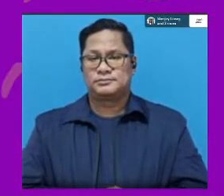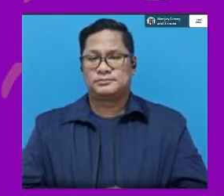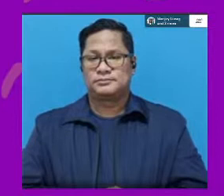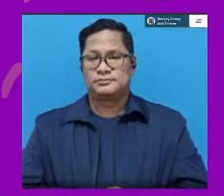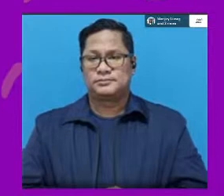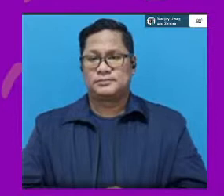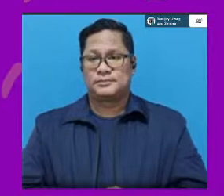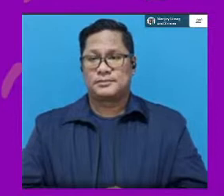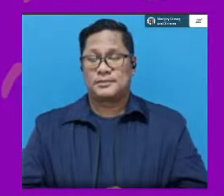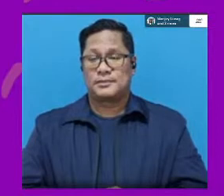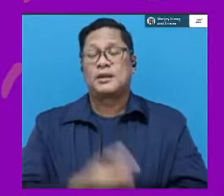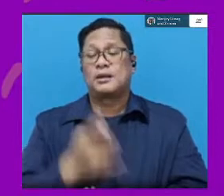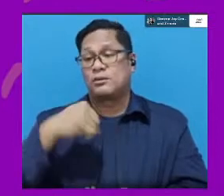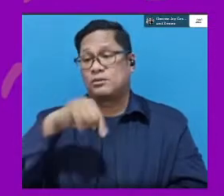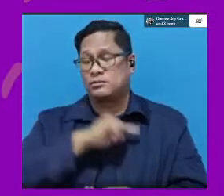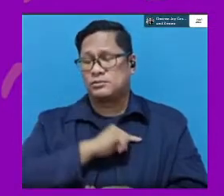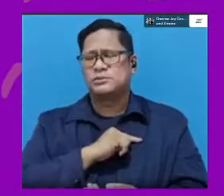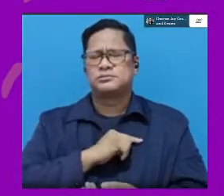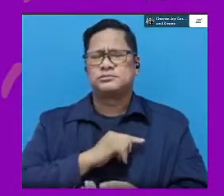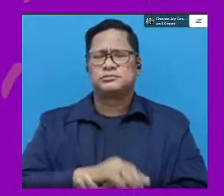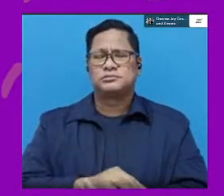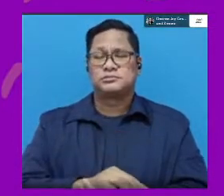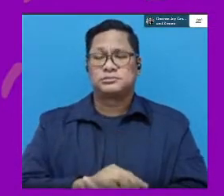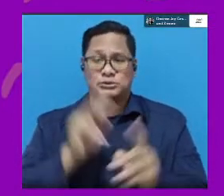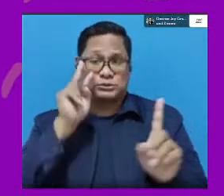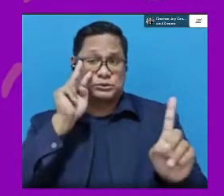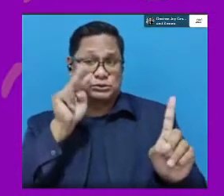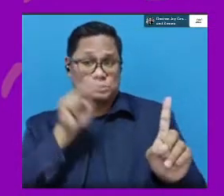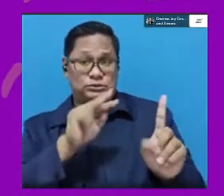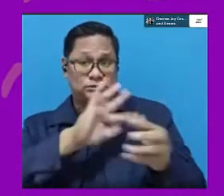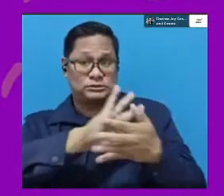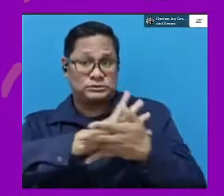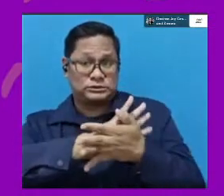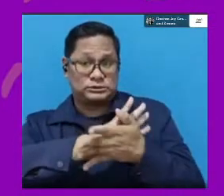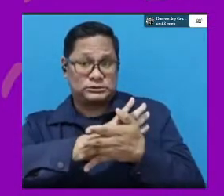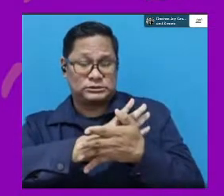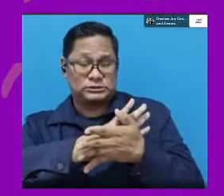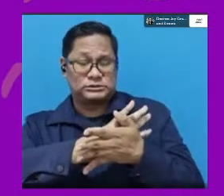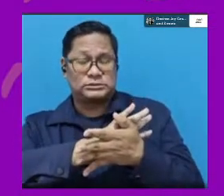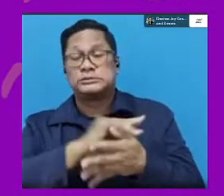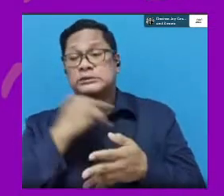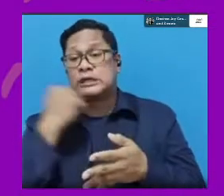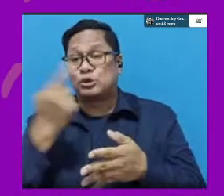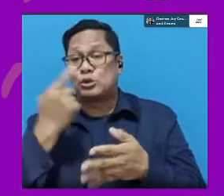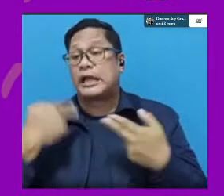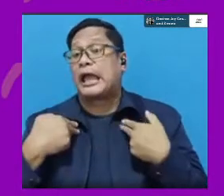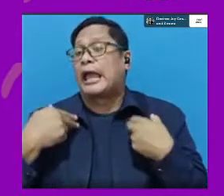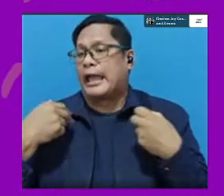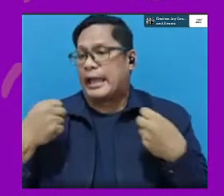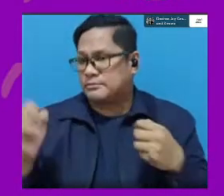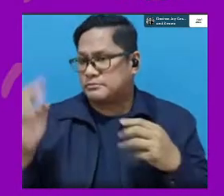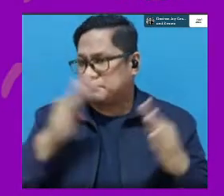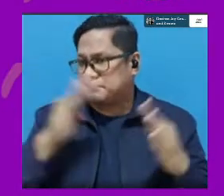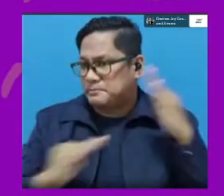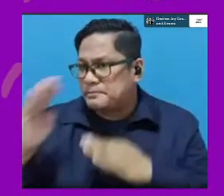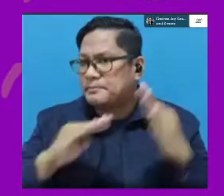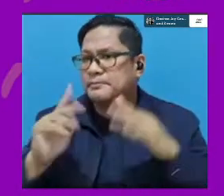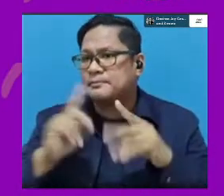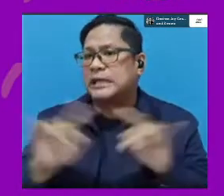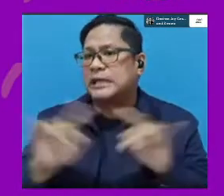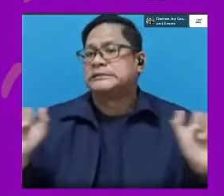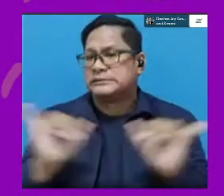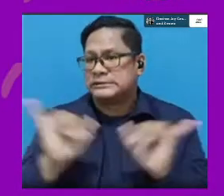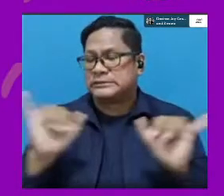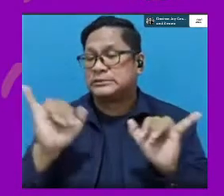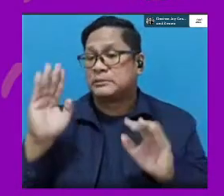Because we view the pandemic not only as a health crisis, but also a